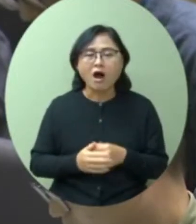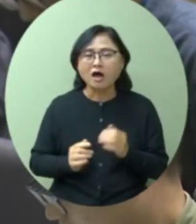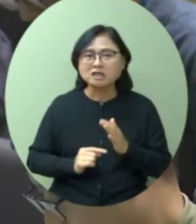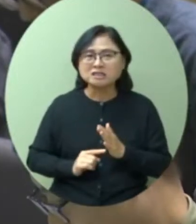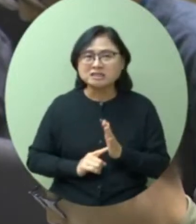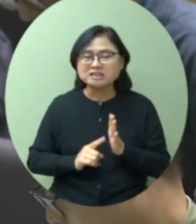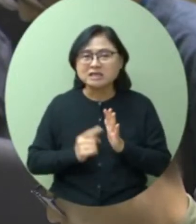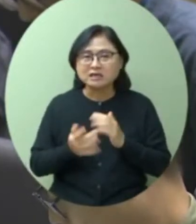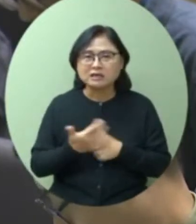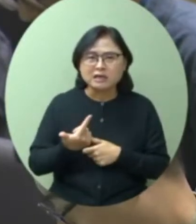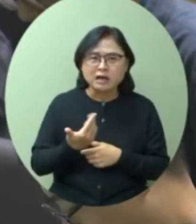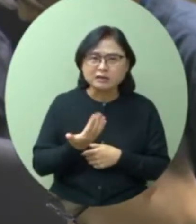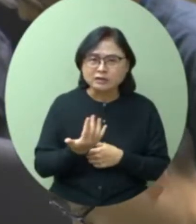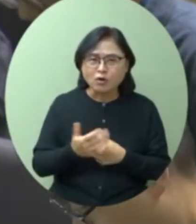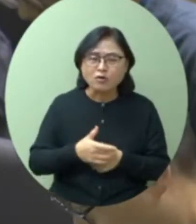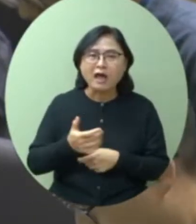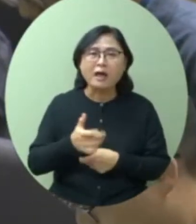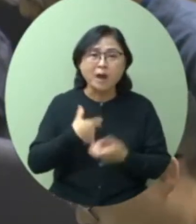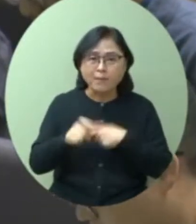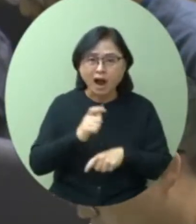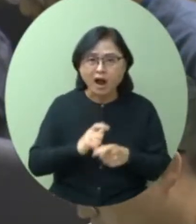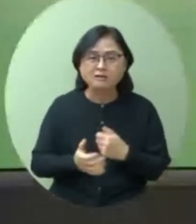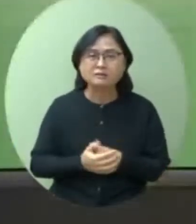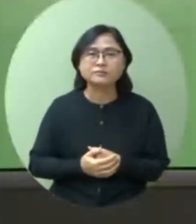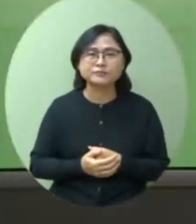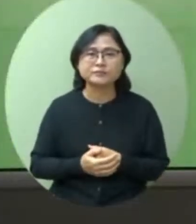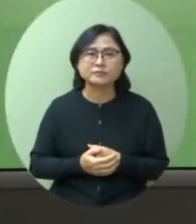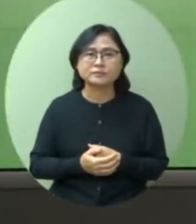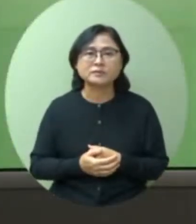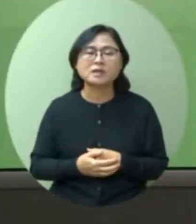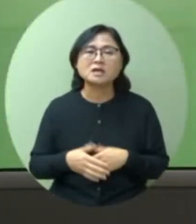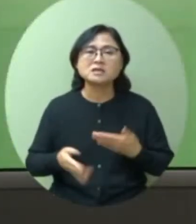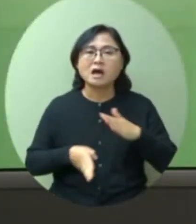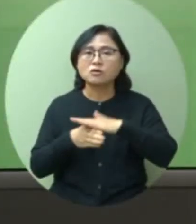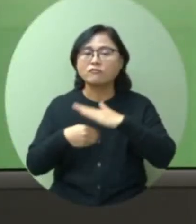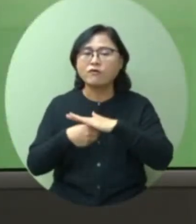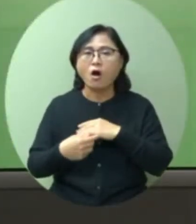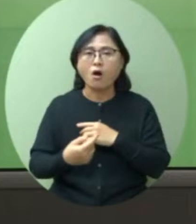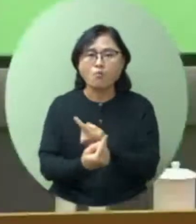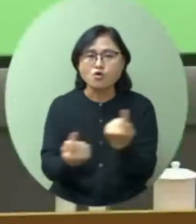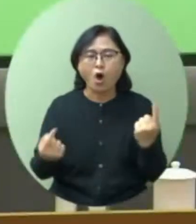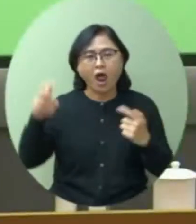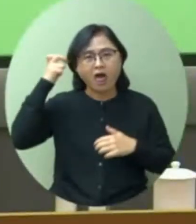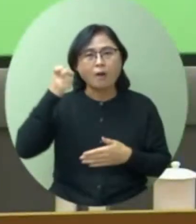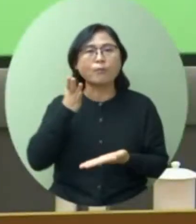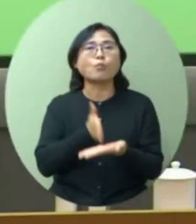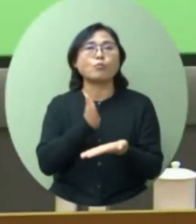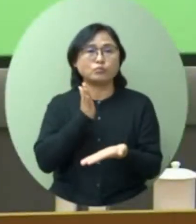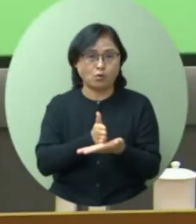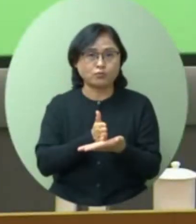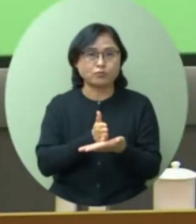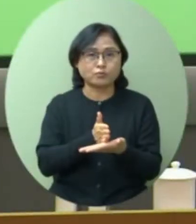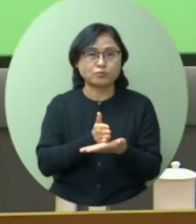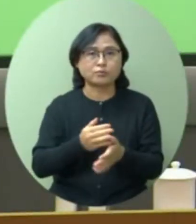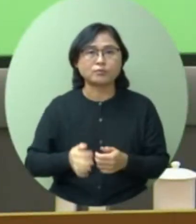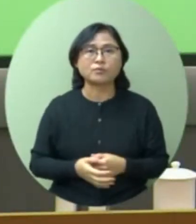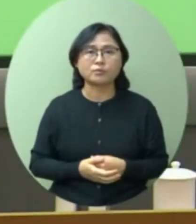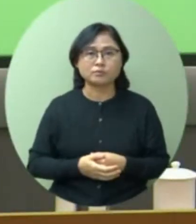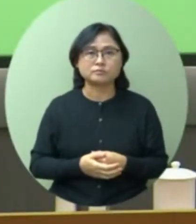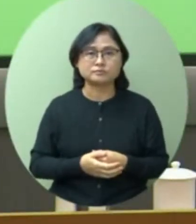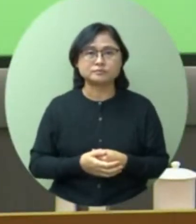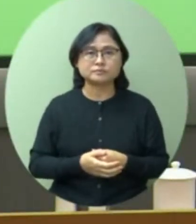affected. So what is the effectiveness of this reduction in duty rate, and how will it affect the